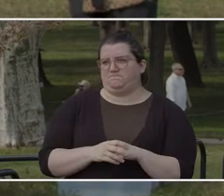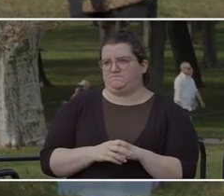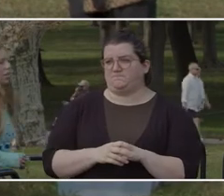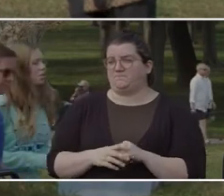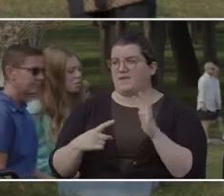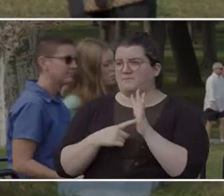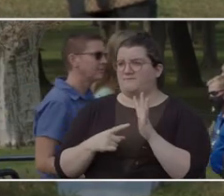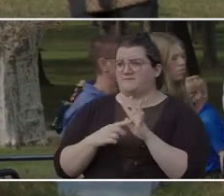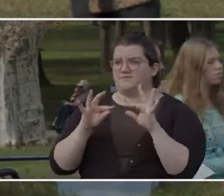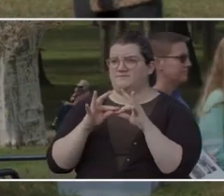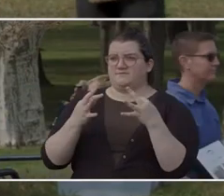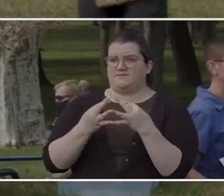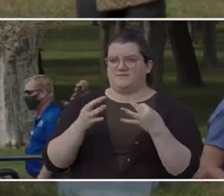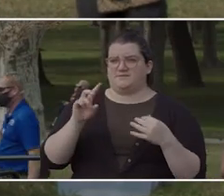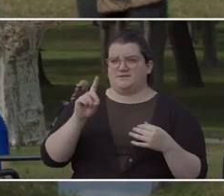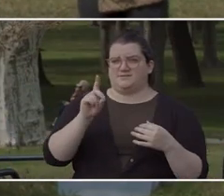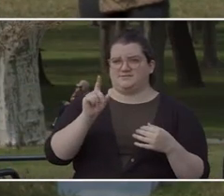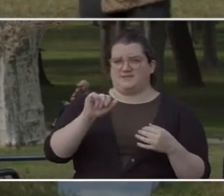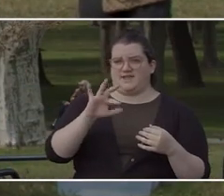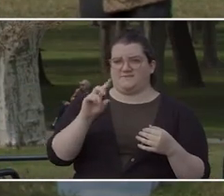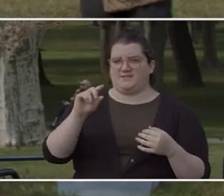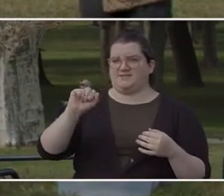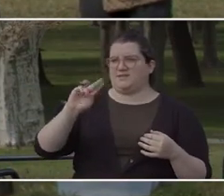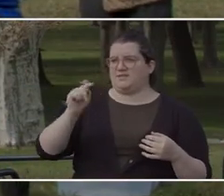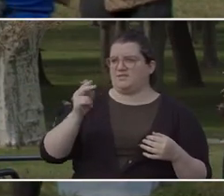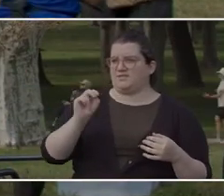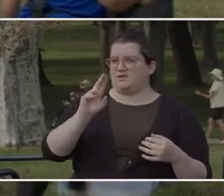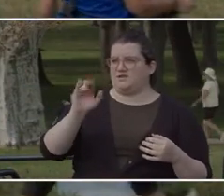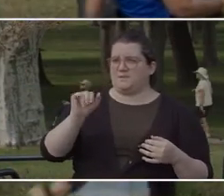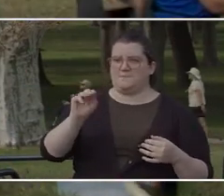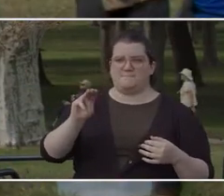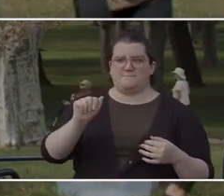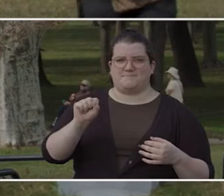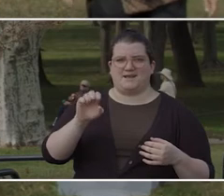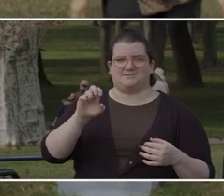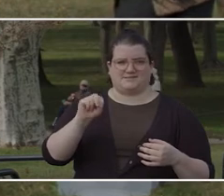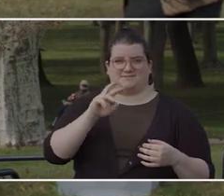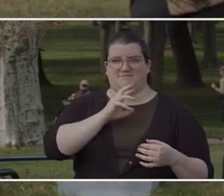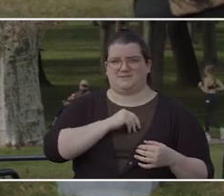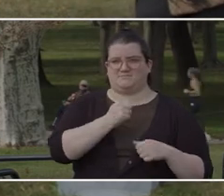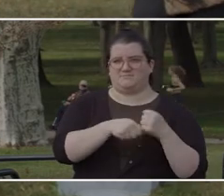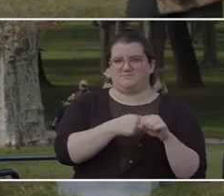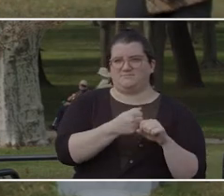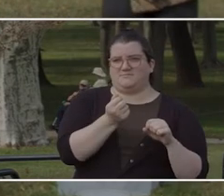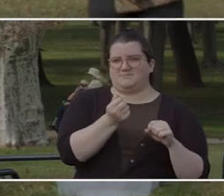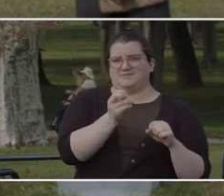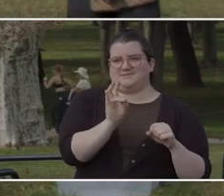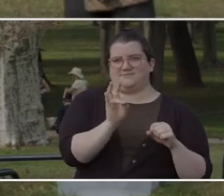On behalf of the family of David Anthony Masson, Vietnam, 72 to 73, U.S. Marine